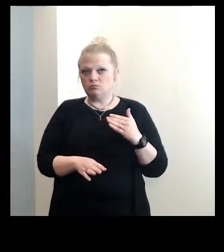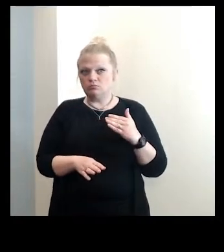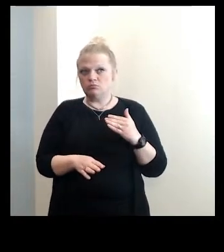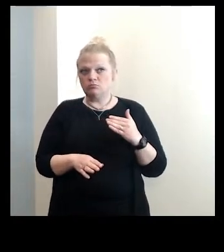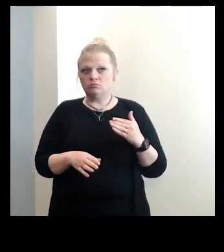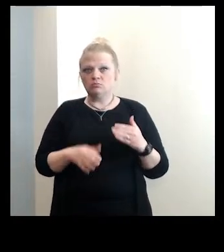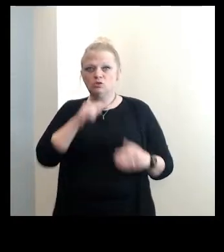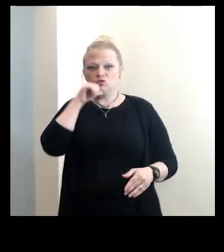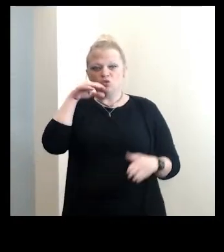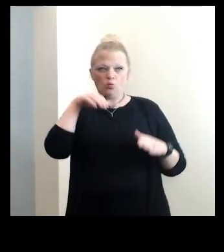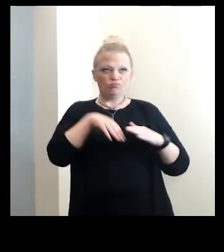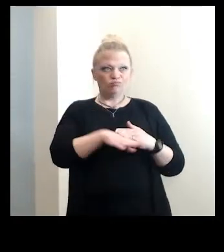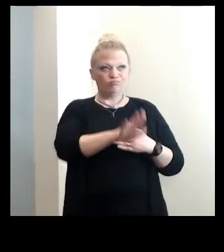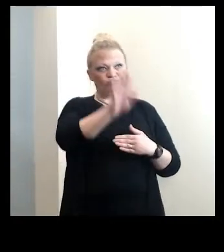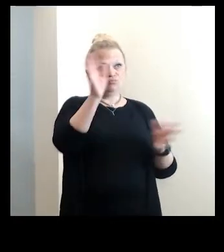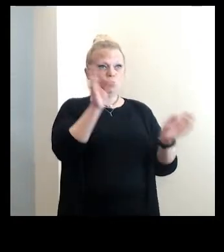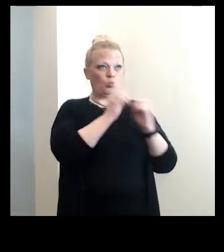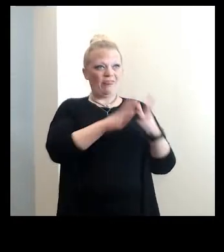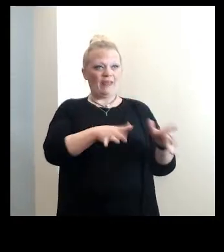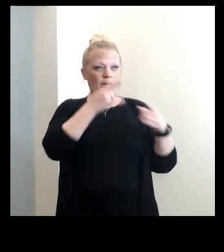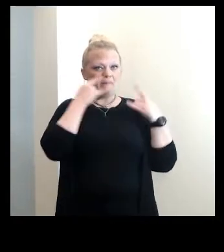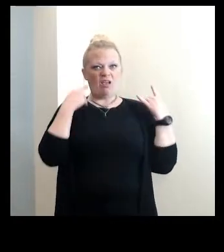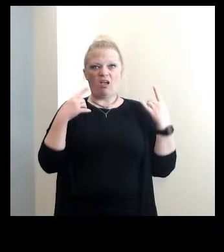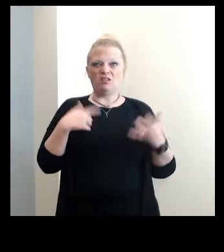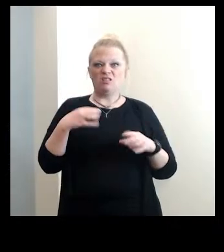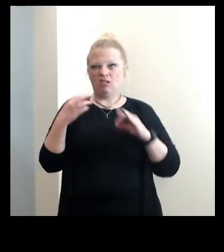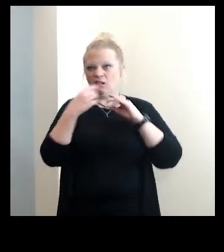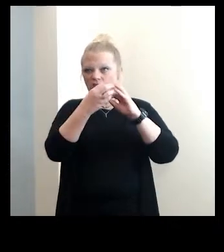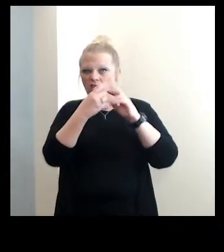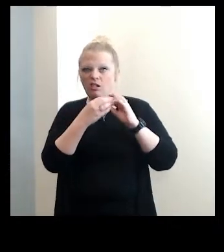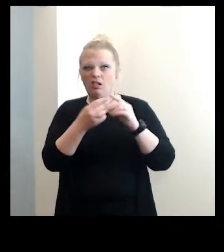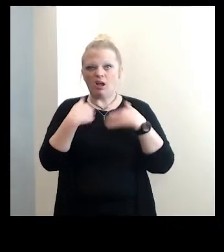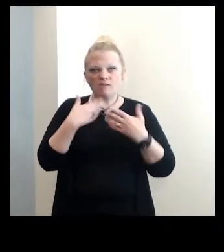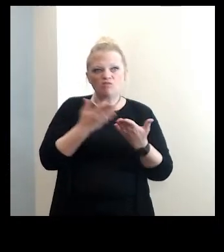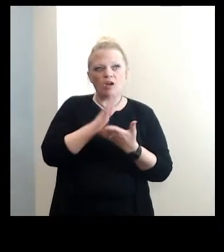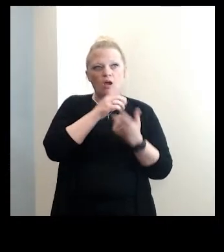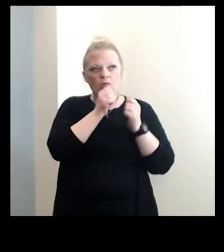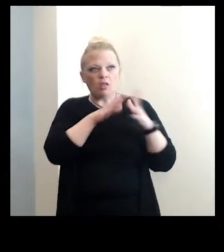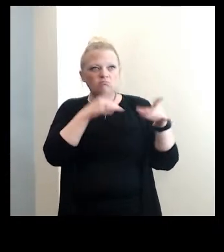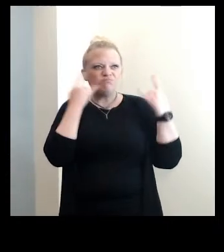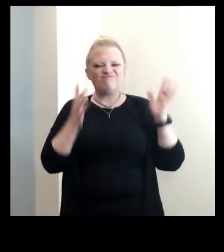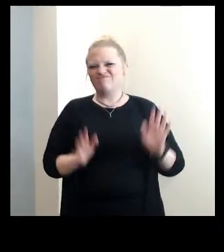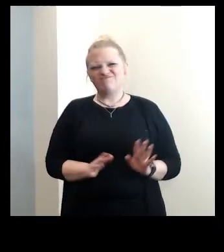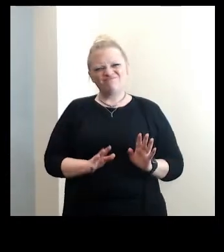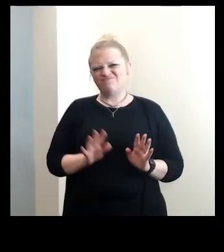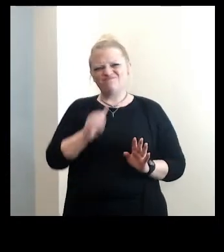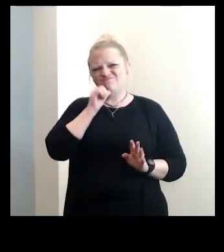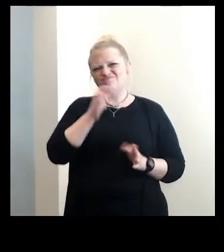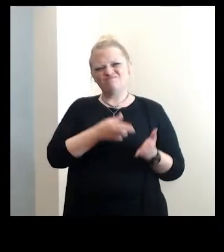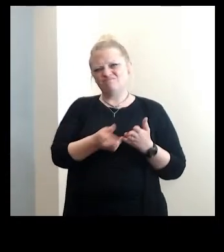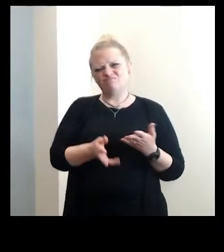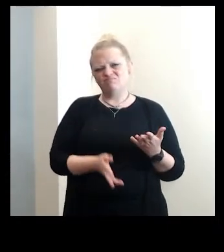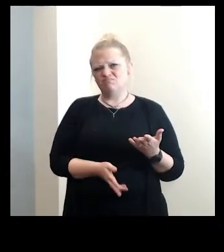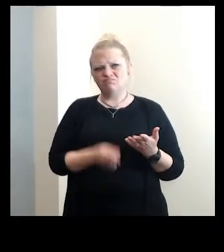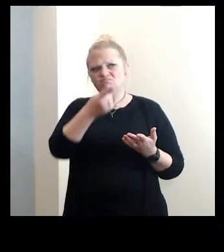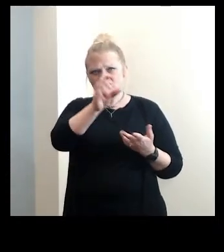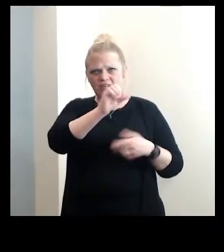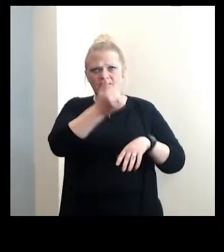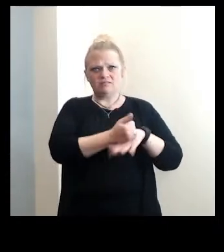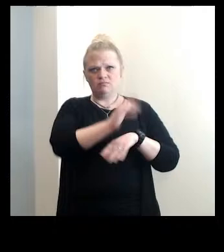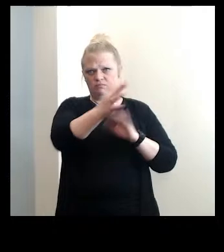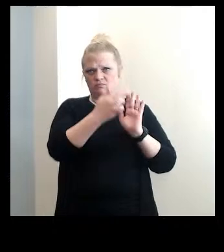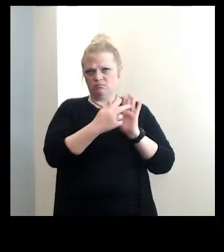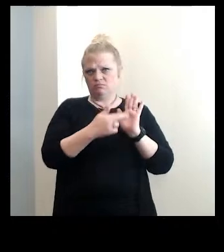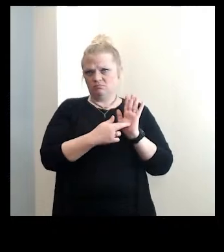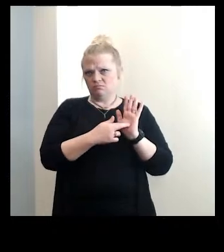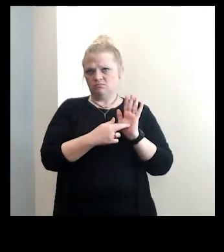please do not walk into that store without a mask and start fighting saying you have the right to go without a mask. That's not true. They can set a higher standard.